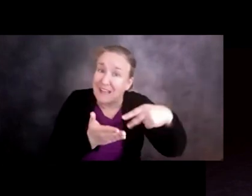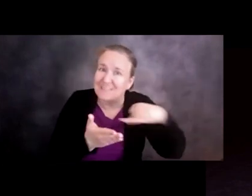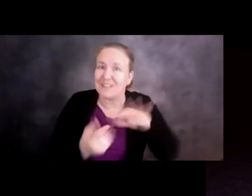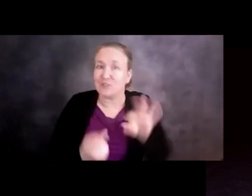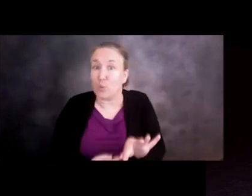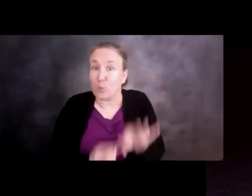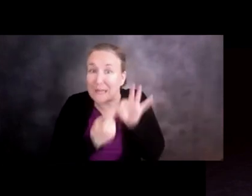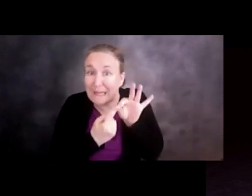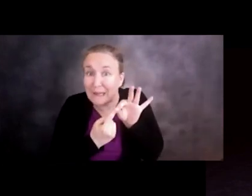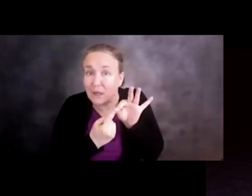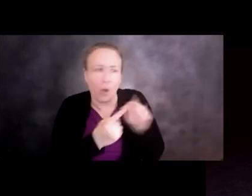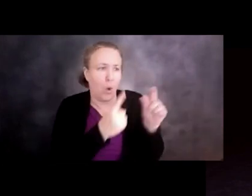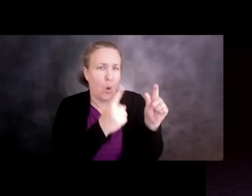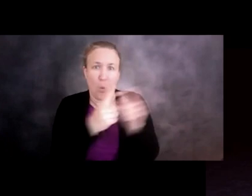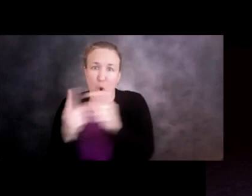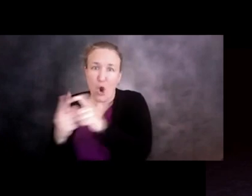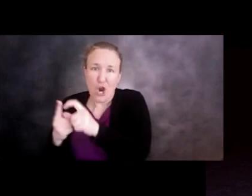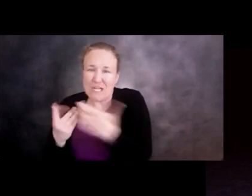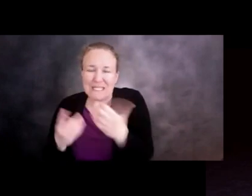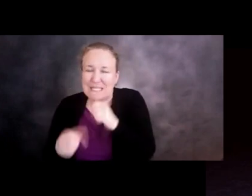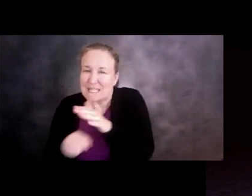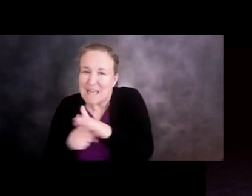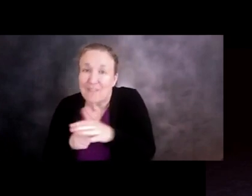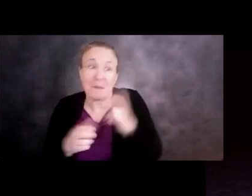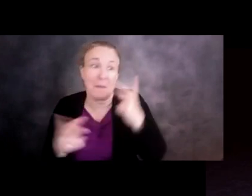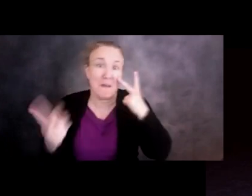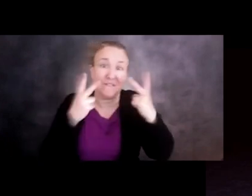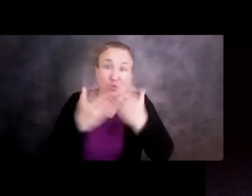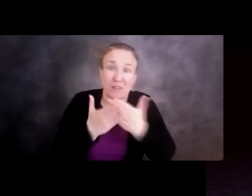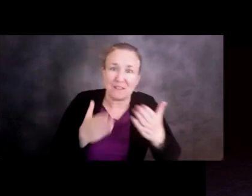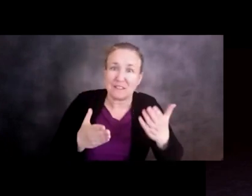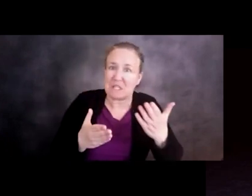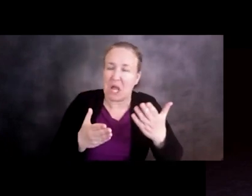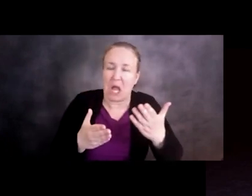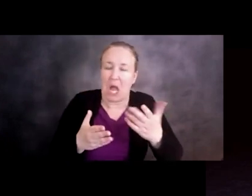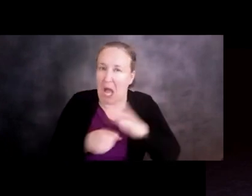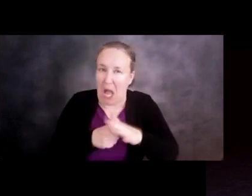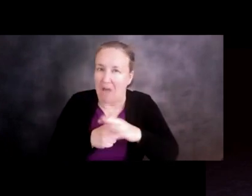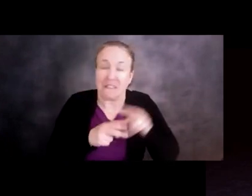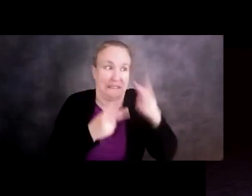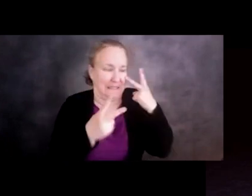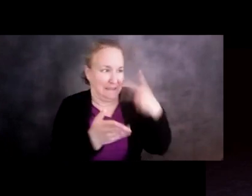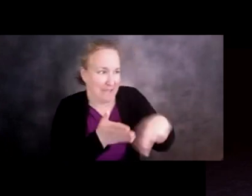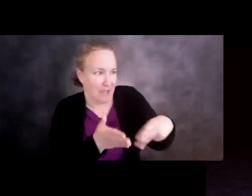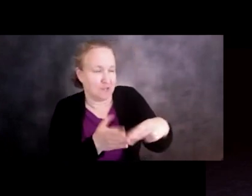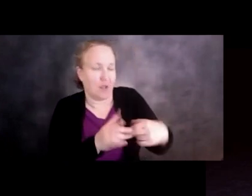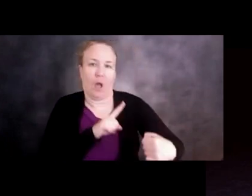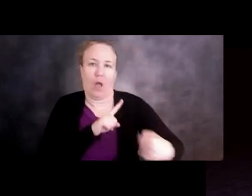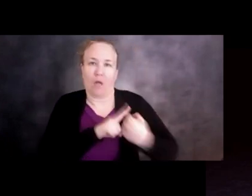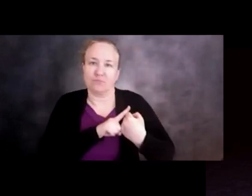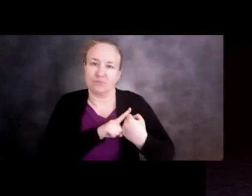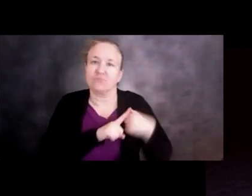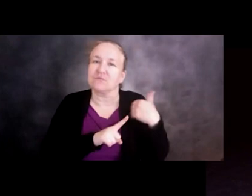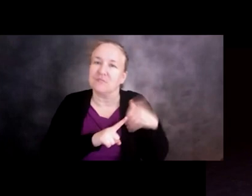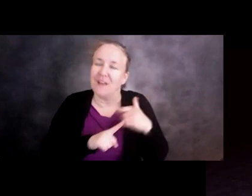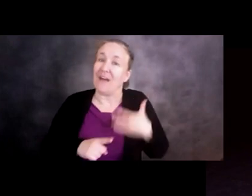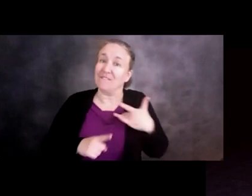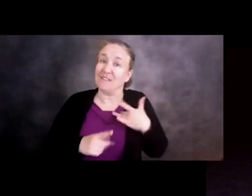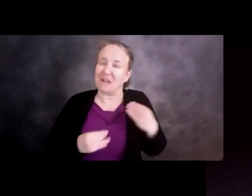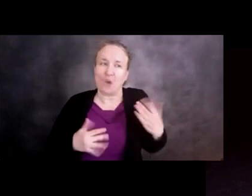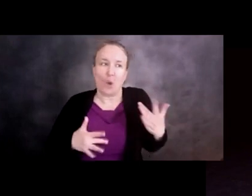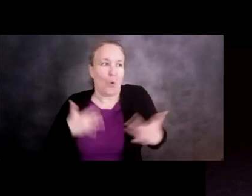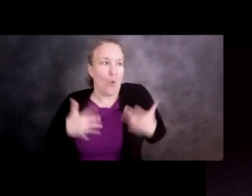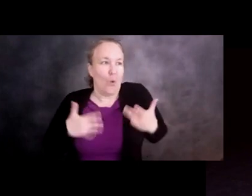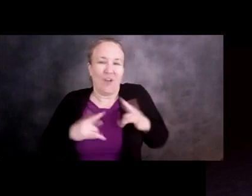get in words, maybe we don't get in visual mediums. And as I was feeling this moment of just elation, I remember also feeling a little bit